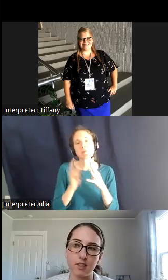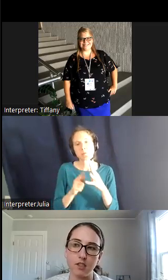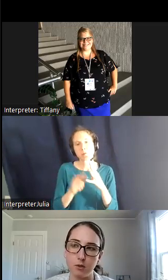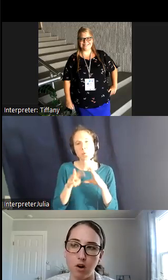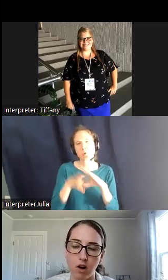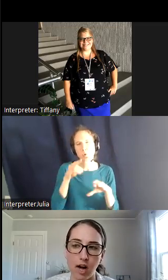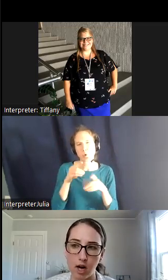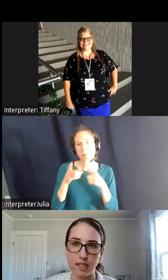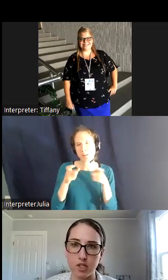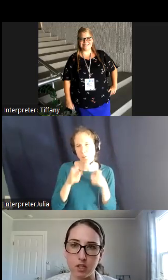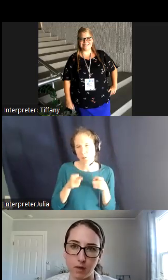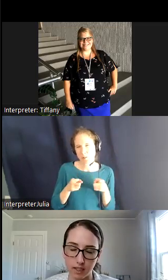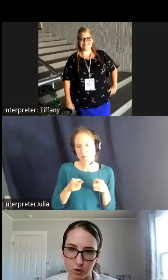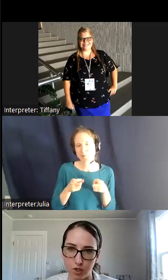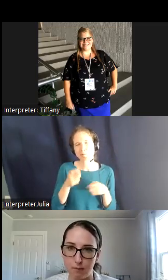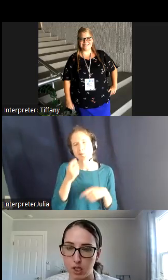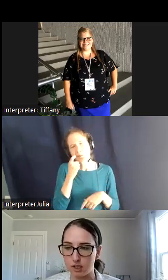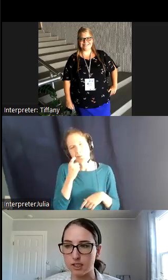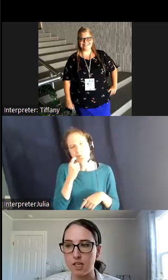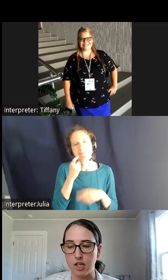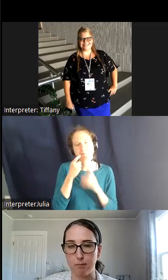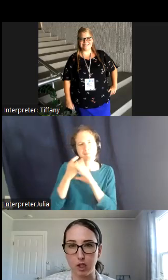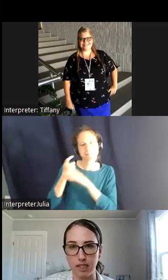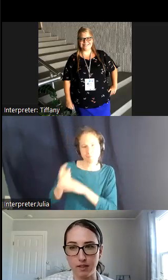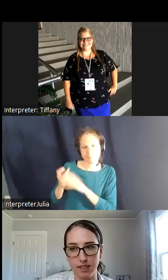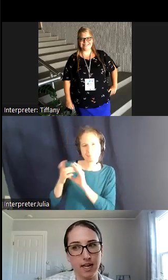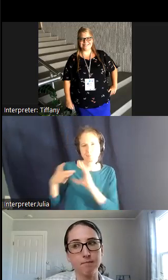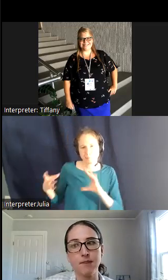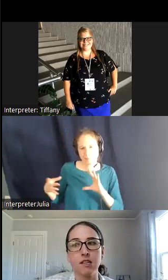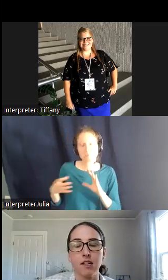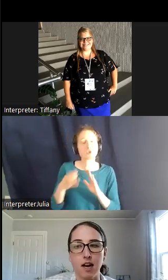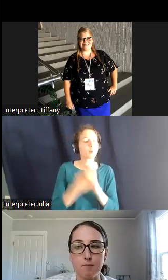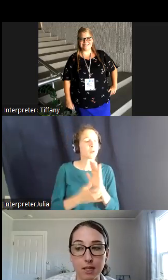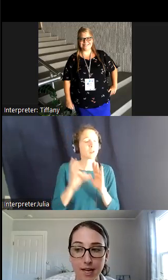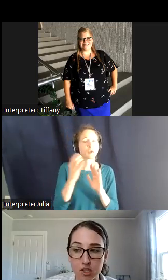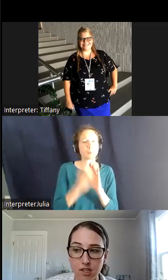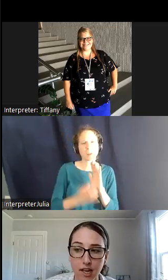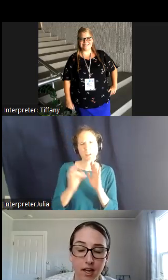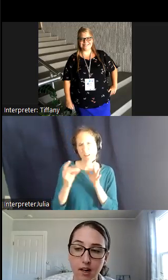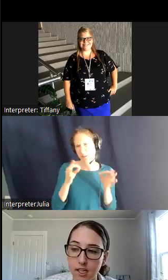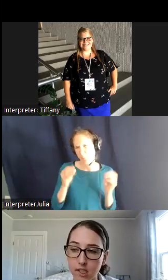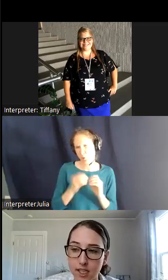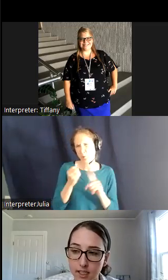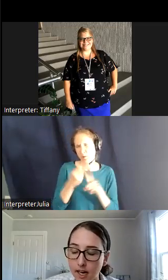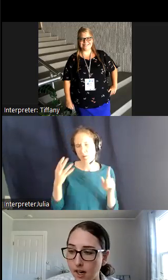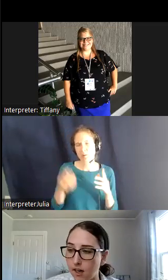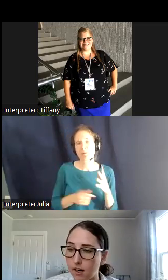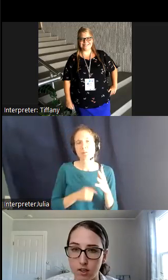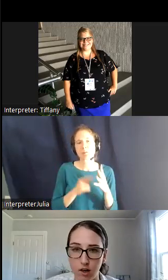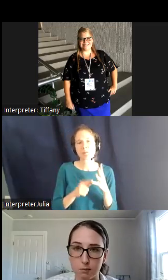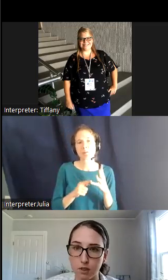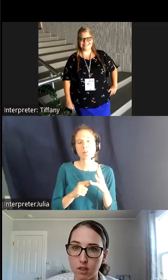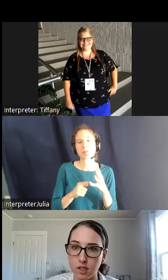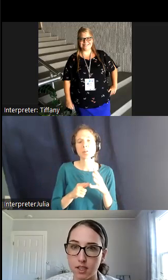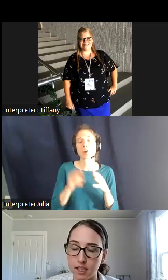built into our outpatient and residential chapters 7 and 8. Inpatient care, integrated care,